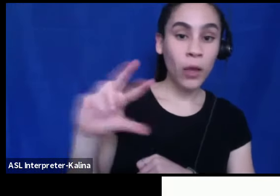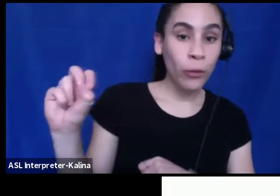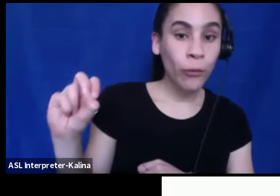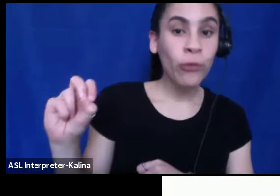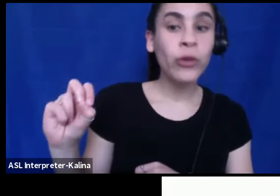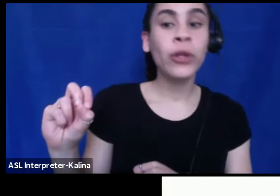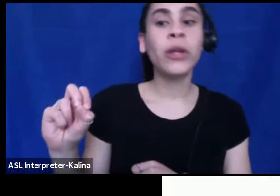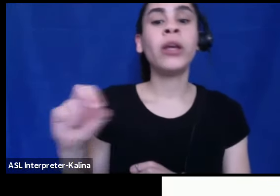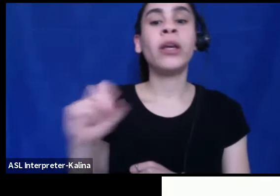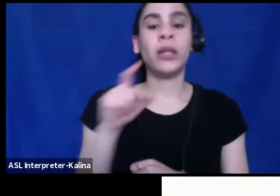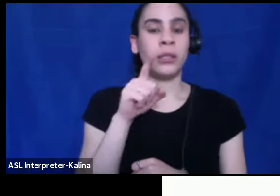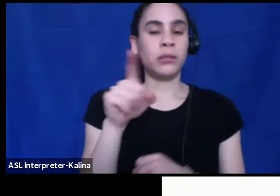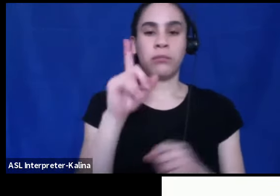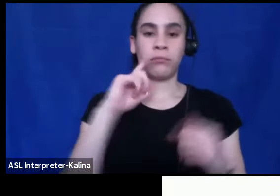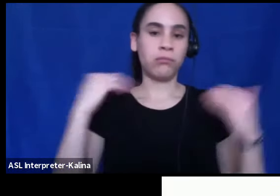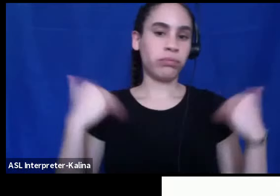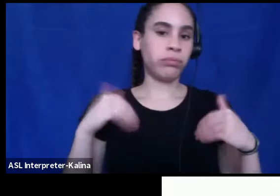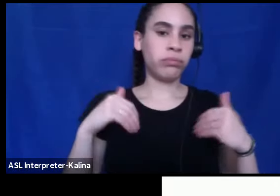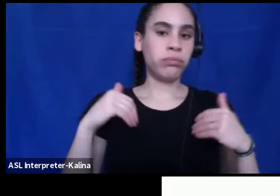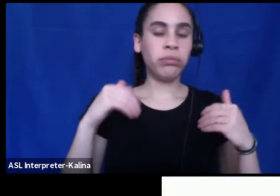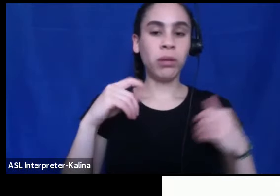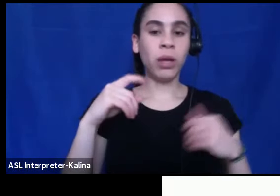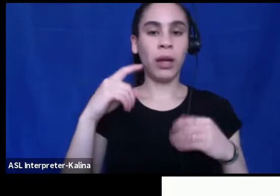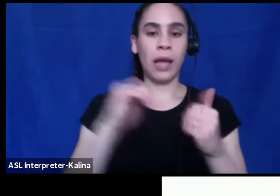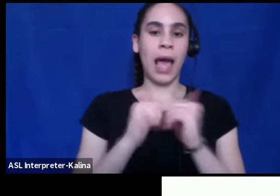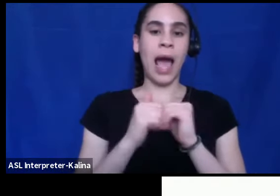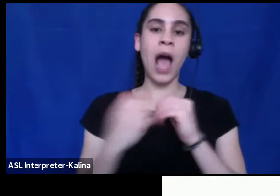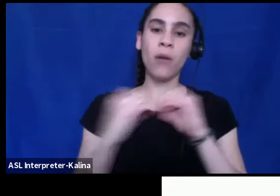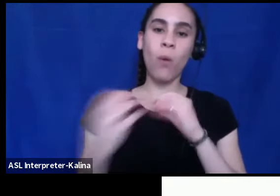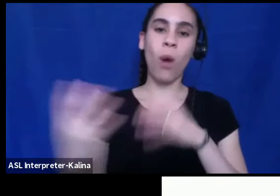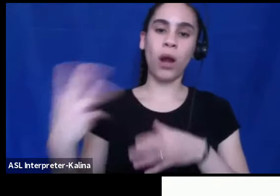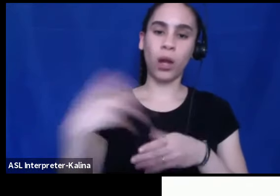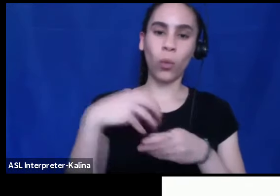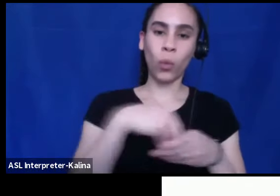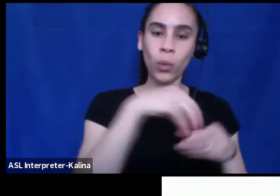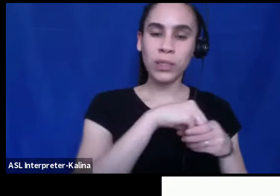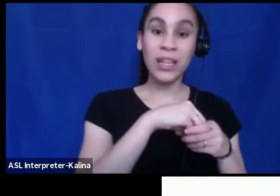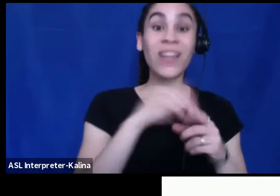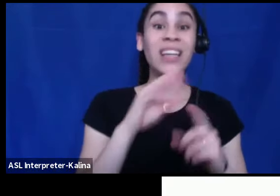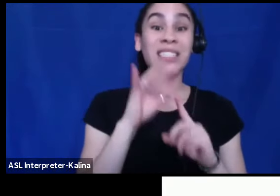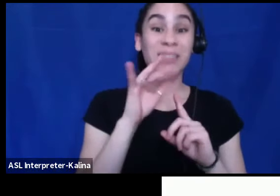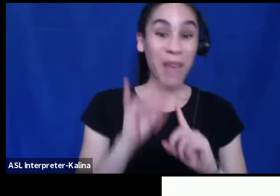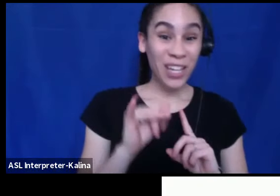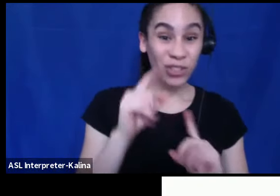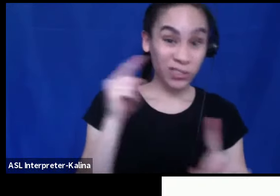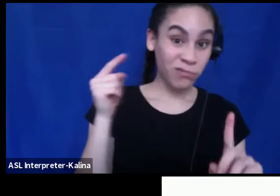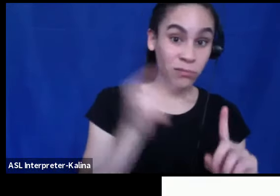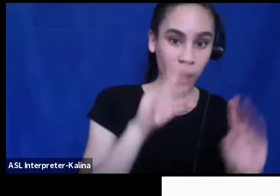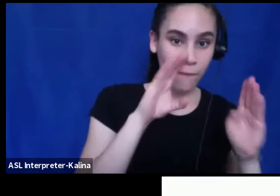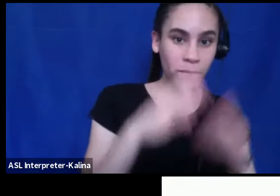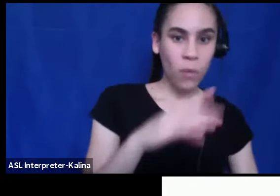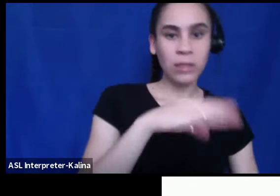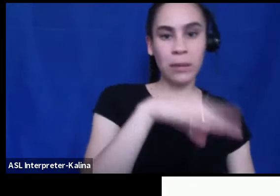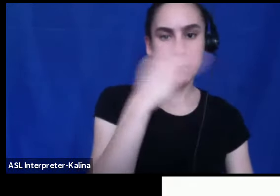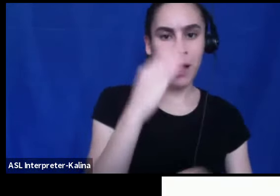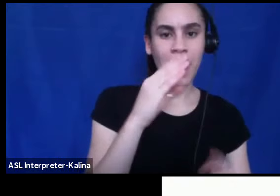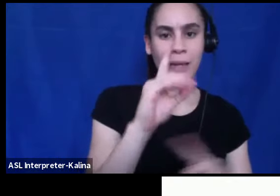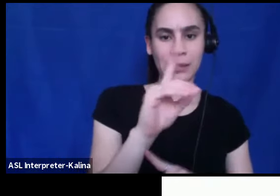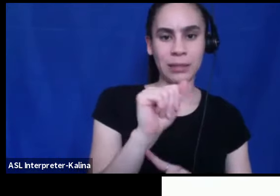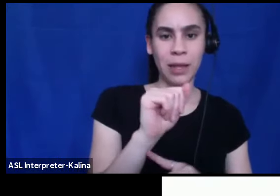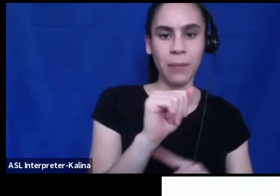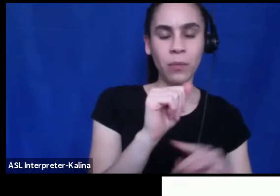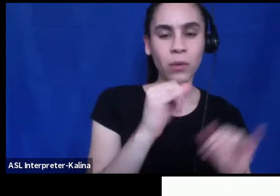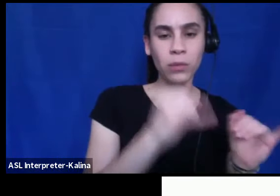She's really been an incredible thought leader on how to bring more inclusive practices, especially for Black disabled people, into the